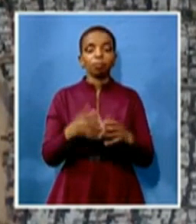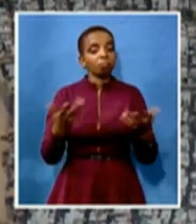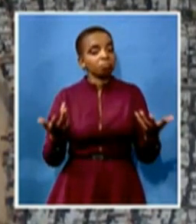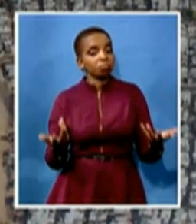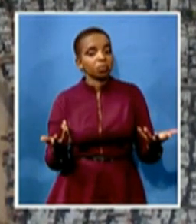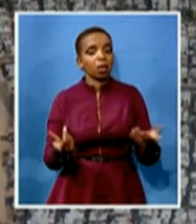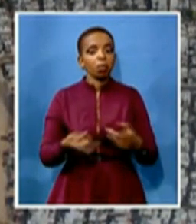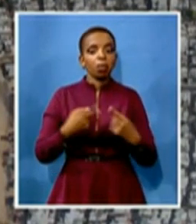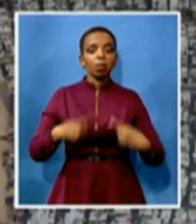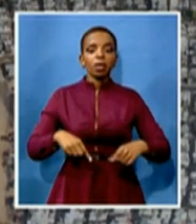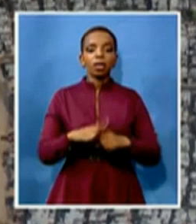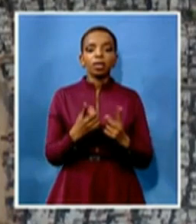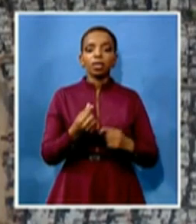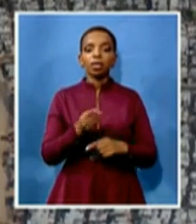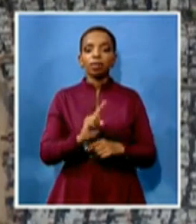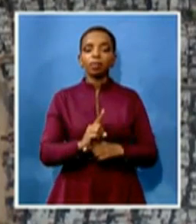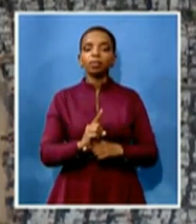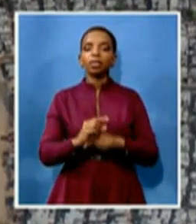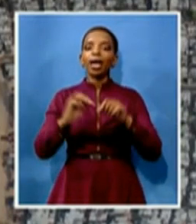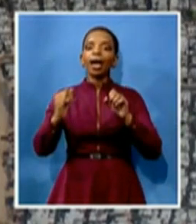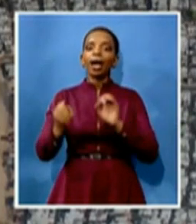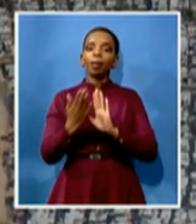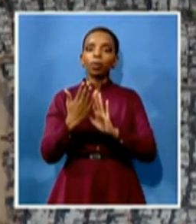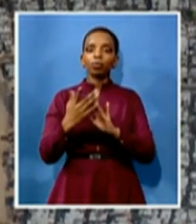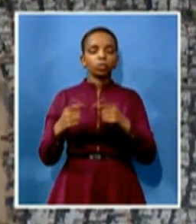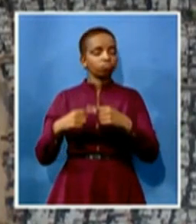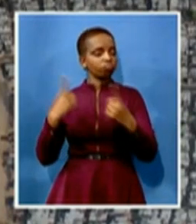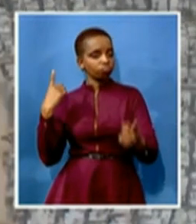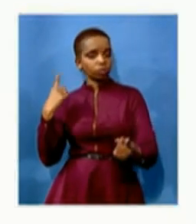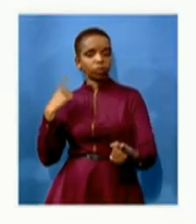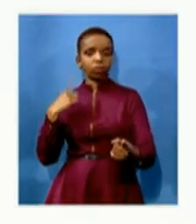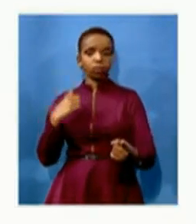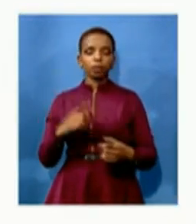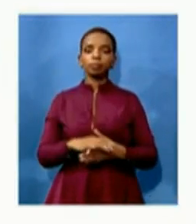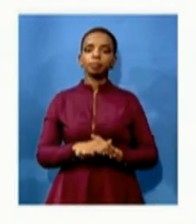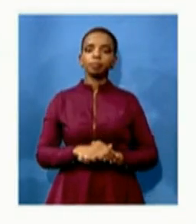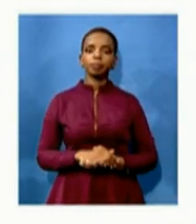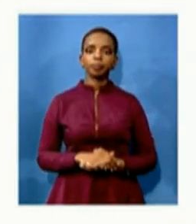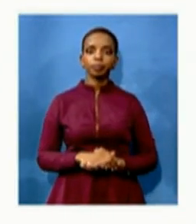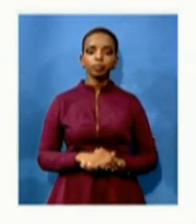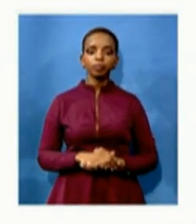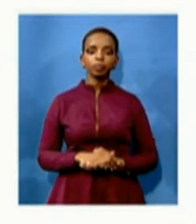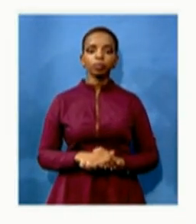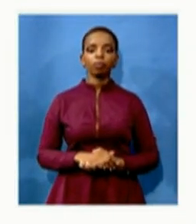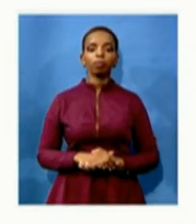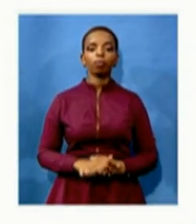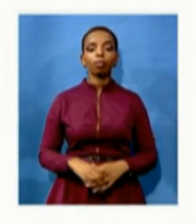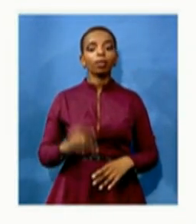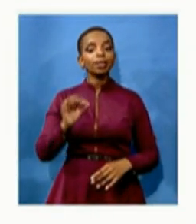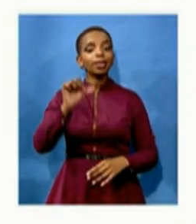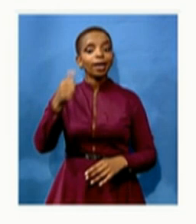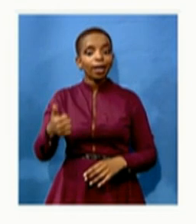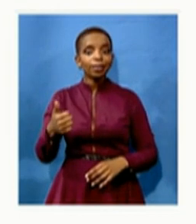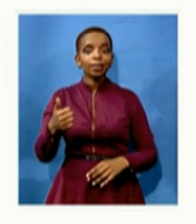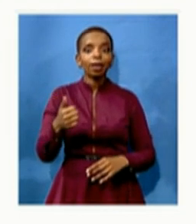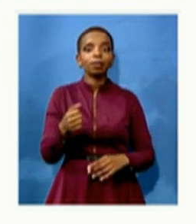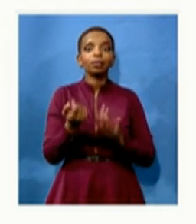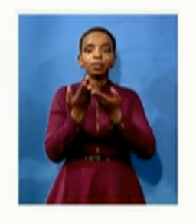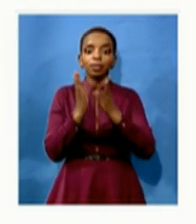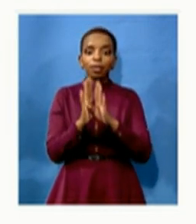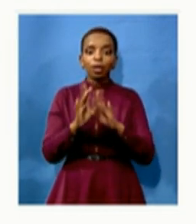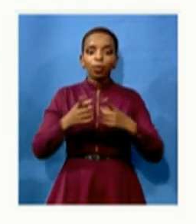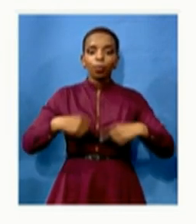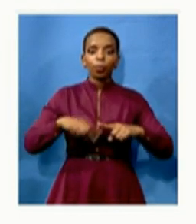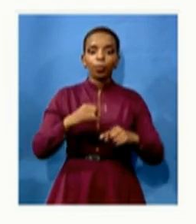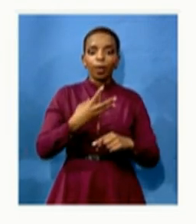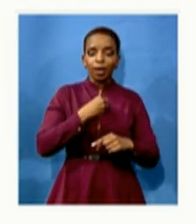to this problem. In our model, we model from the bottom up. We have three levels. We have agents,